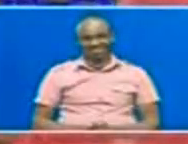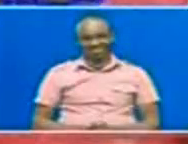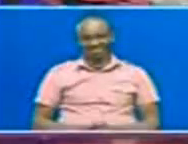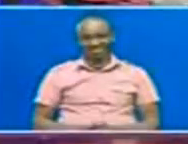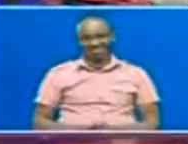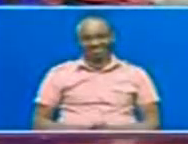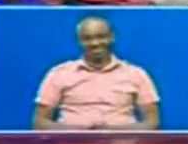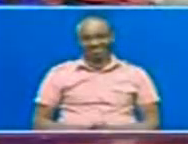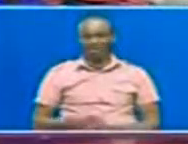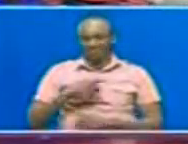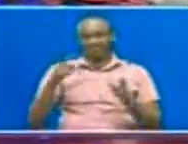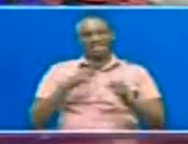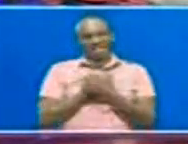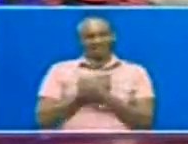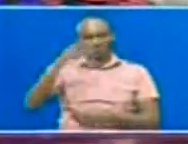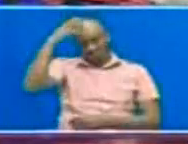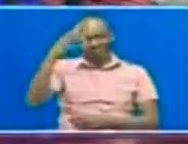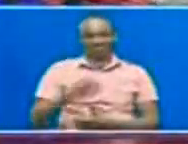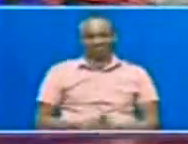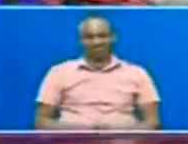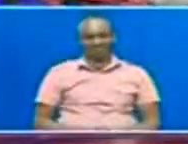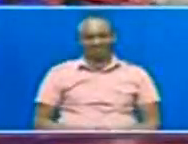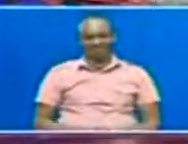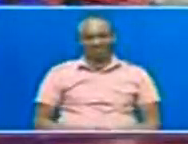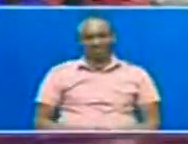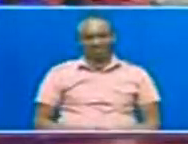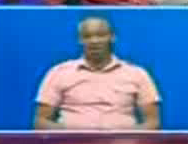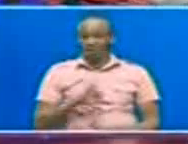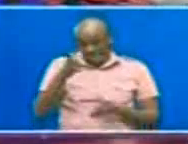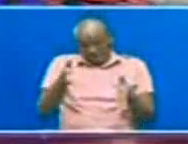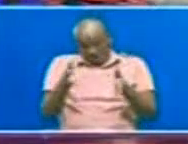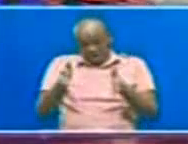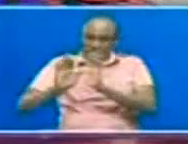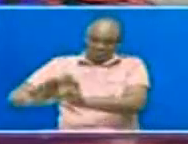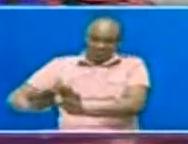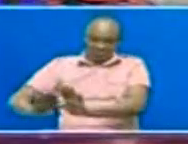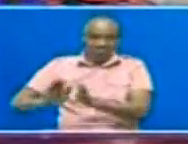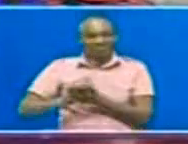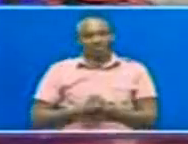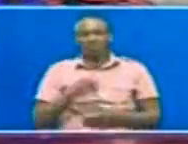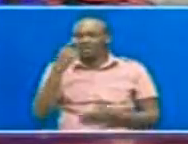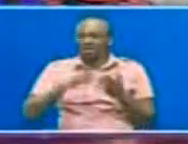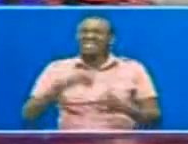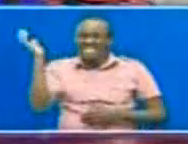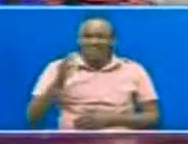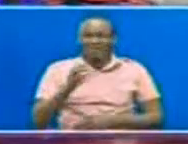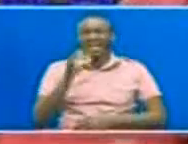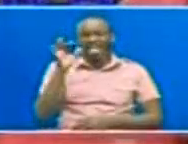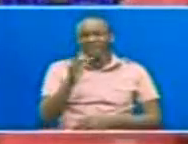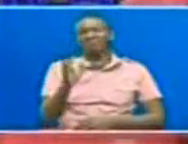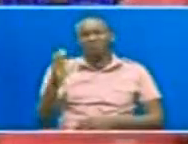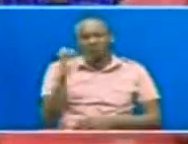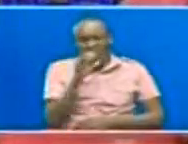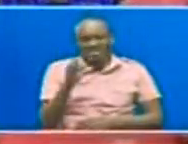But I love putting on her head. Yeah, good. Okay. For now I can be like this. You were saying you never touched alcohol in your